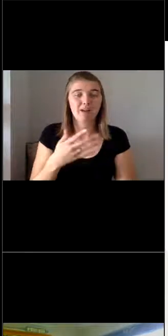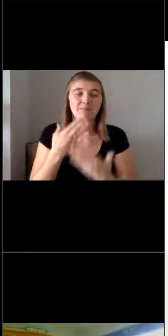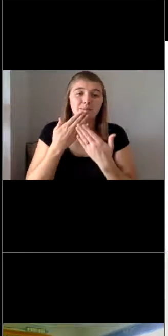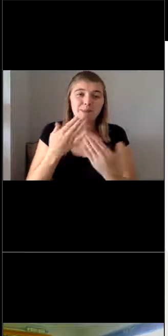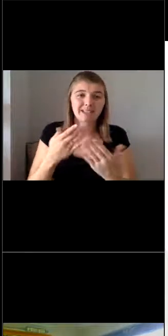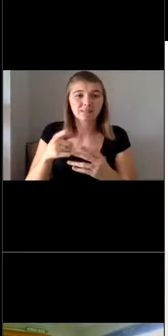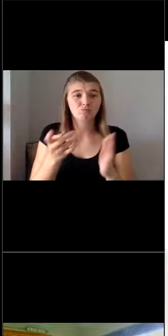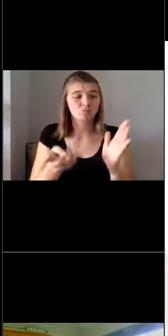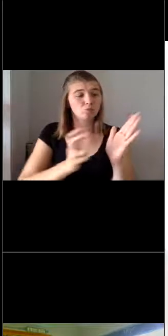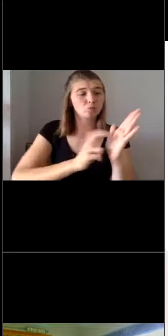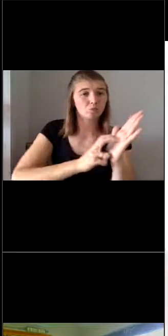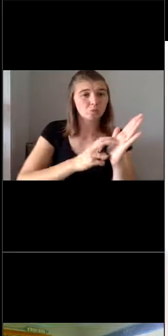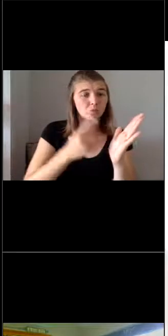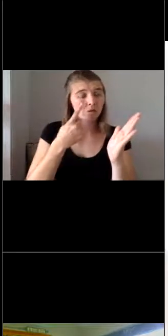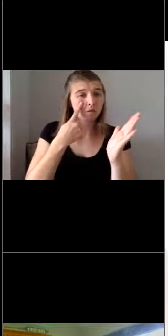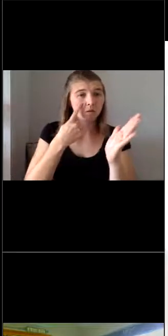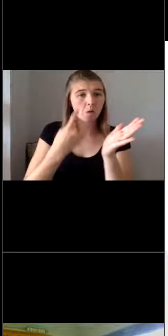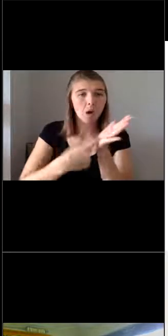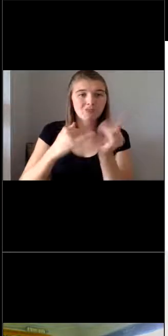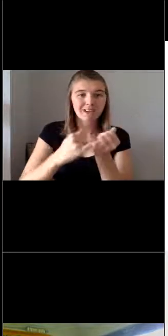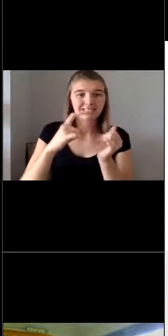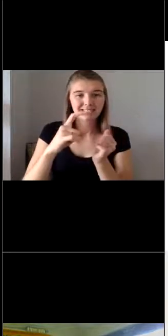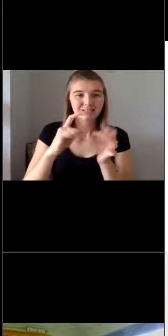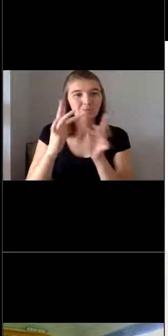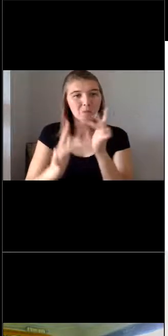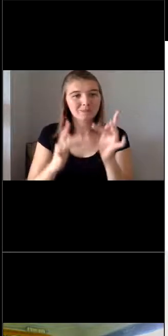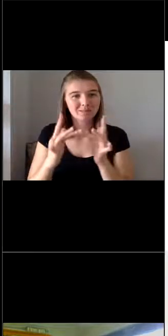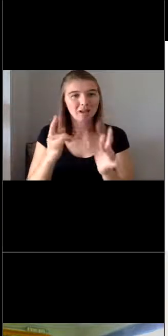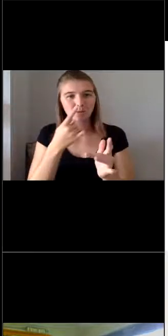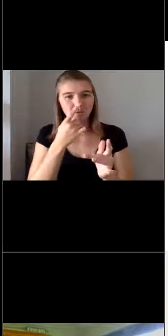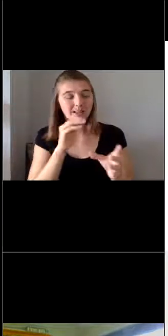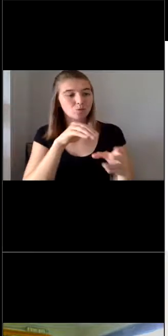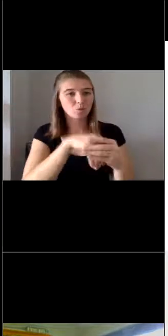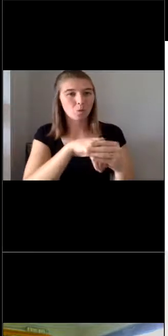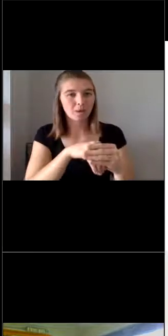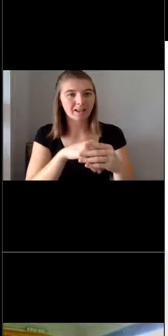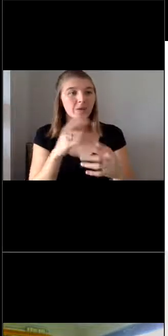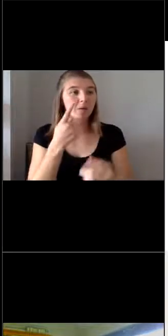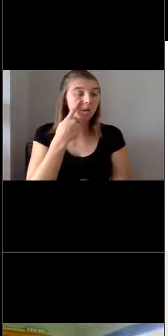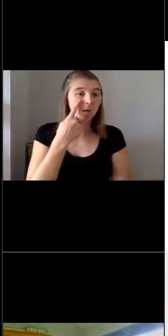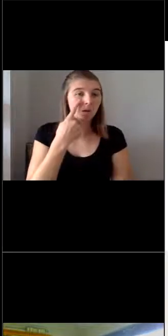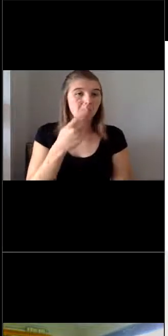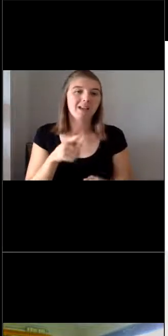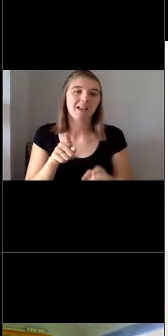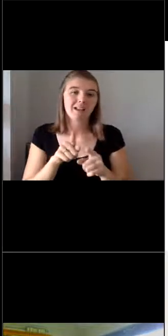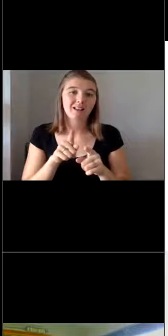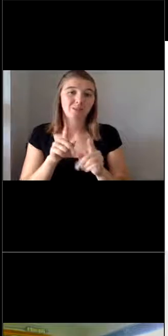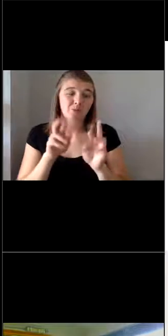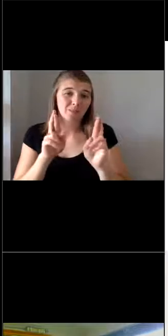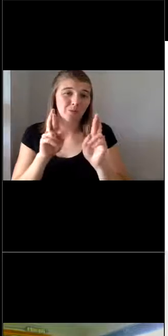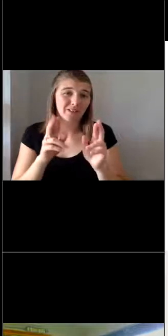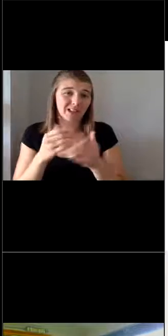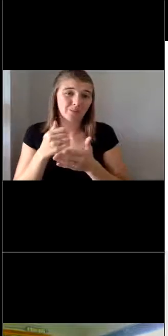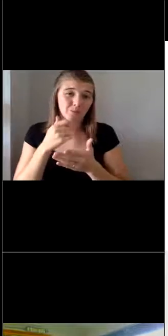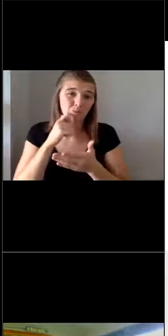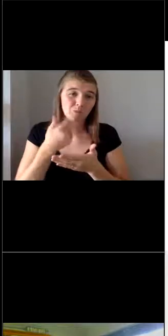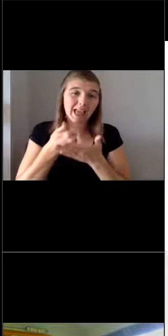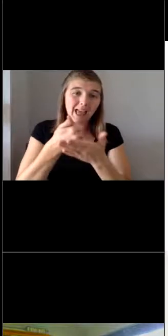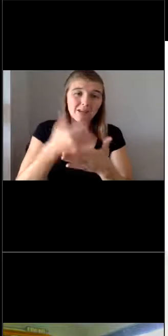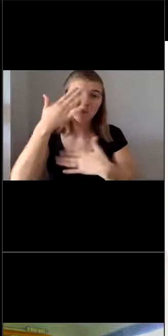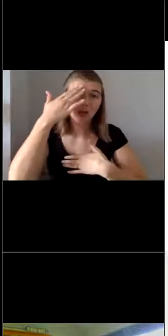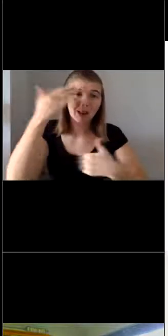member. Access to those groups clearly can be very important for your general well-being. That's more than enough from me, though. Our next final guest